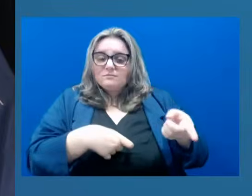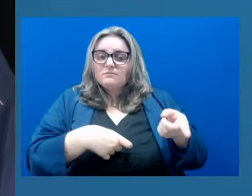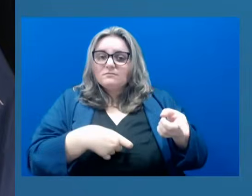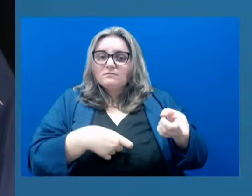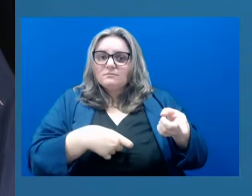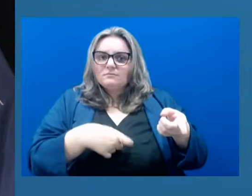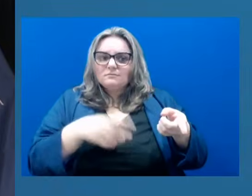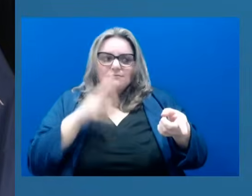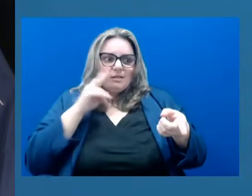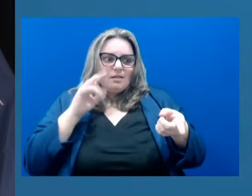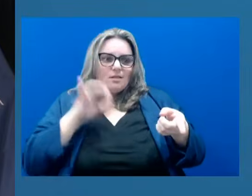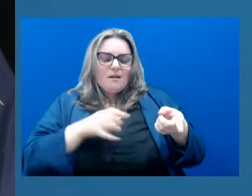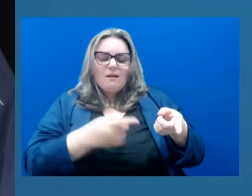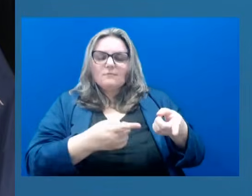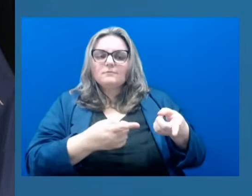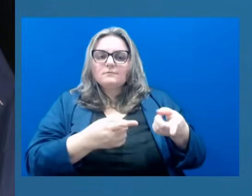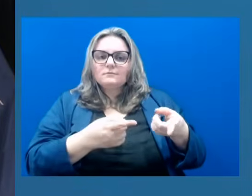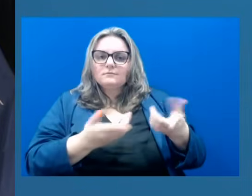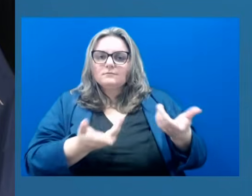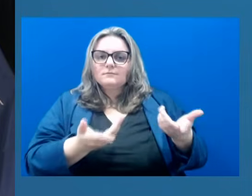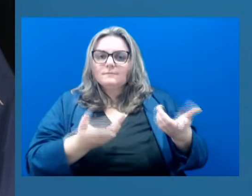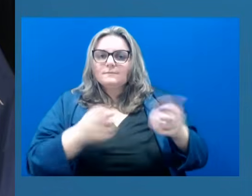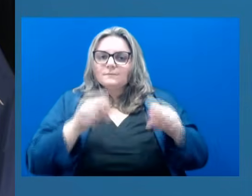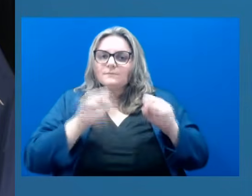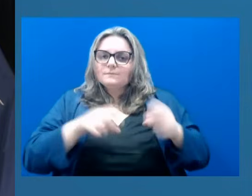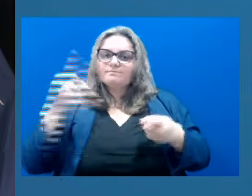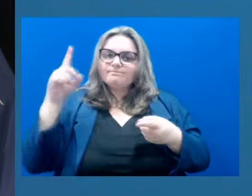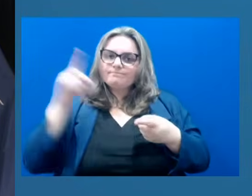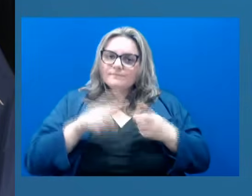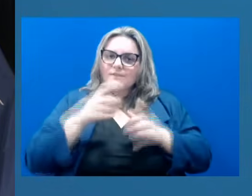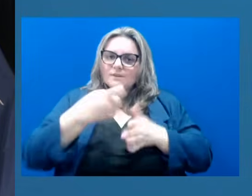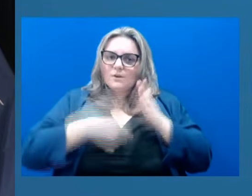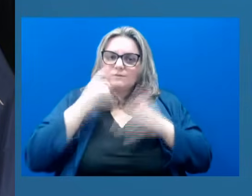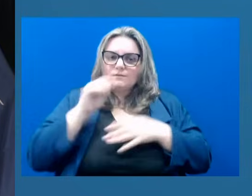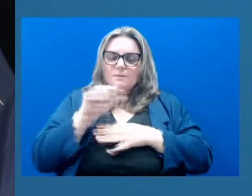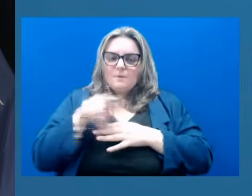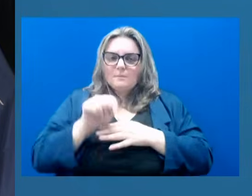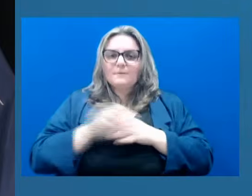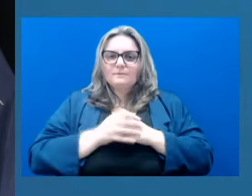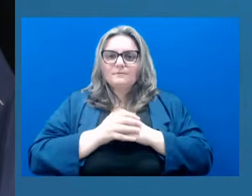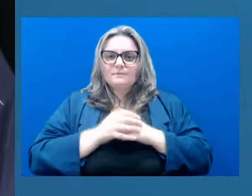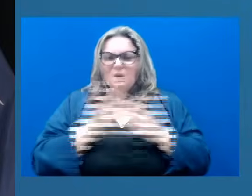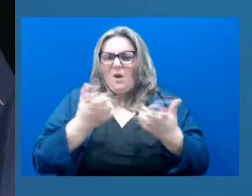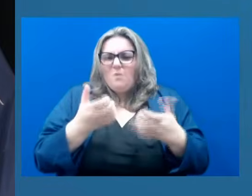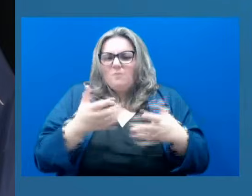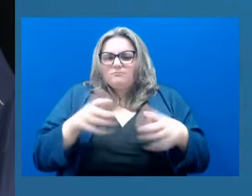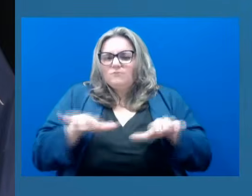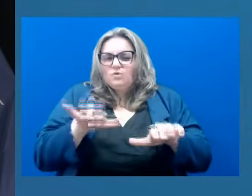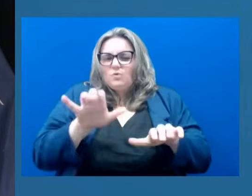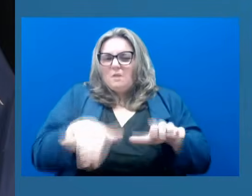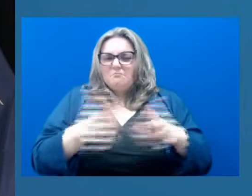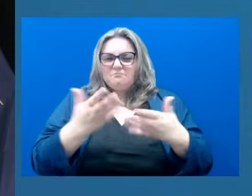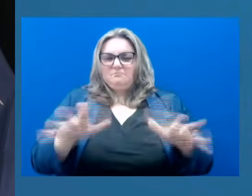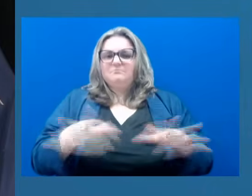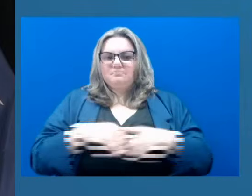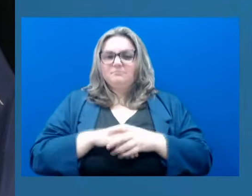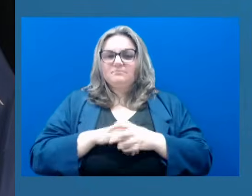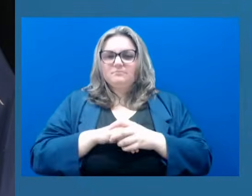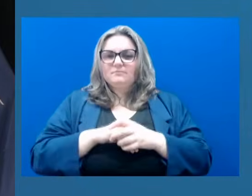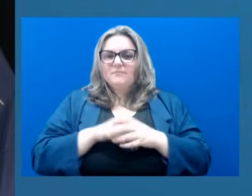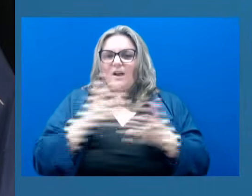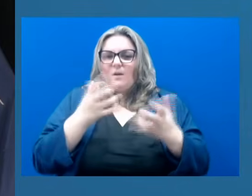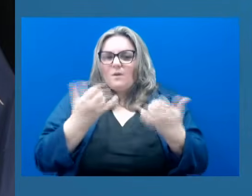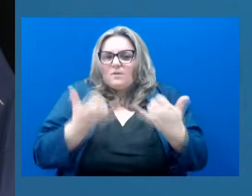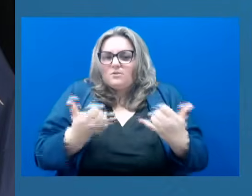being a factor in driving down the cost of an apartment. So I want to get this done. I want to modernize our permitting systems so they're